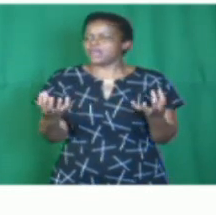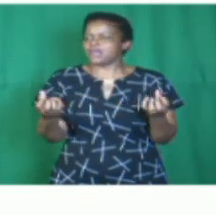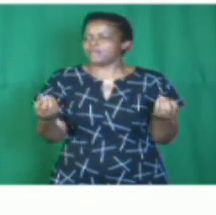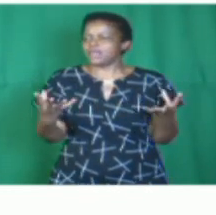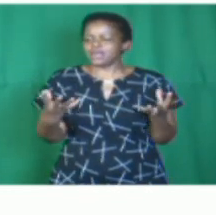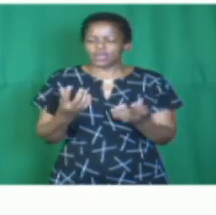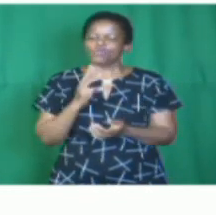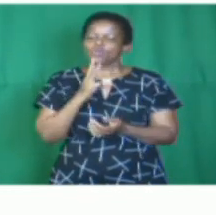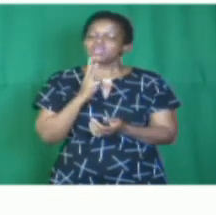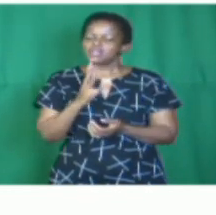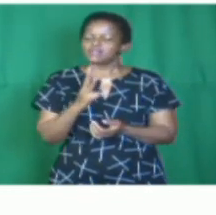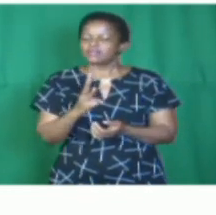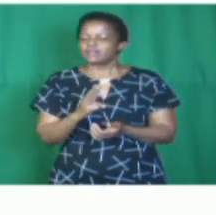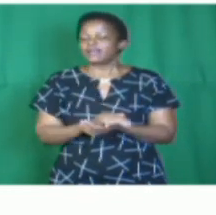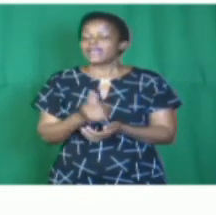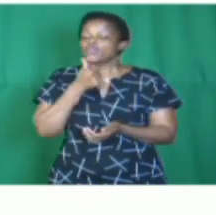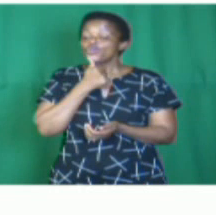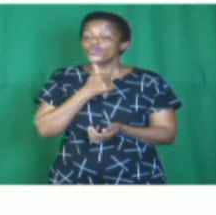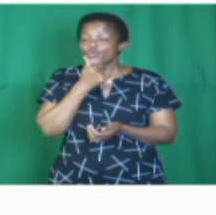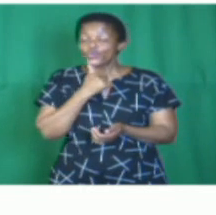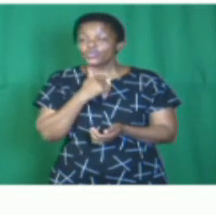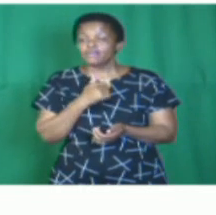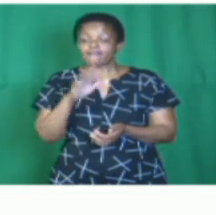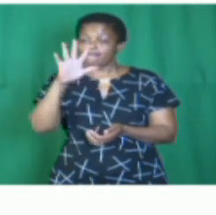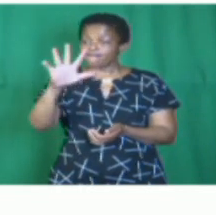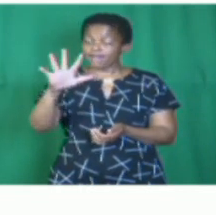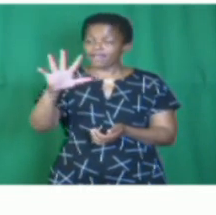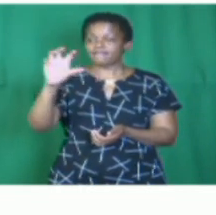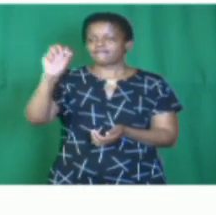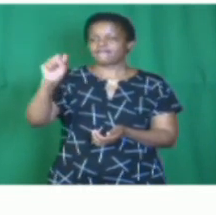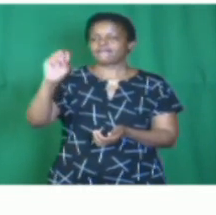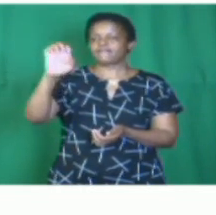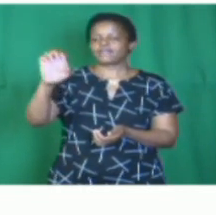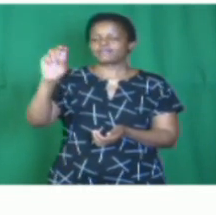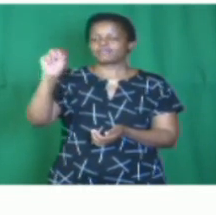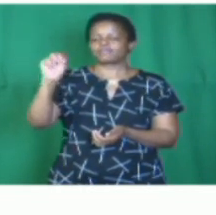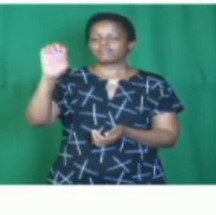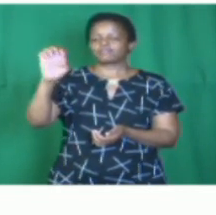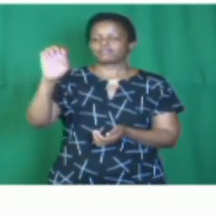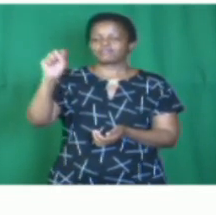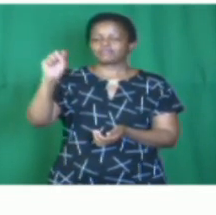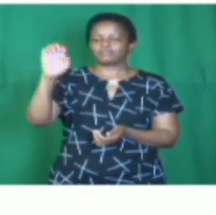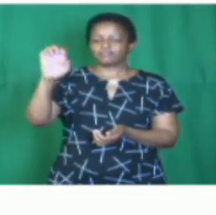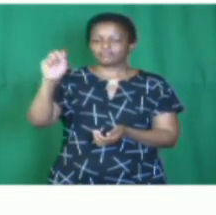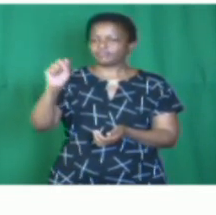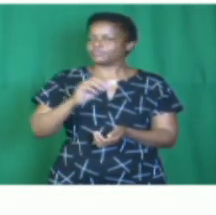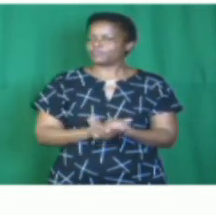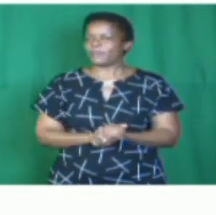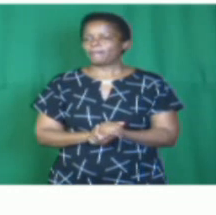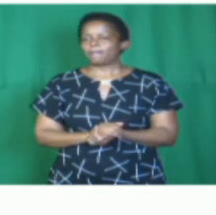senses. This is another method. Use as many of the 5 senses as possible. Employ